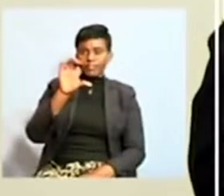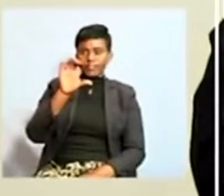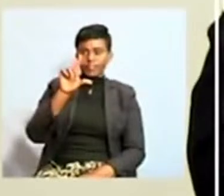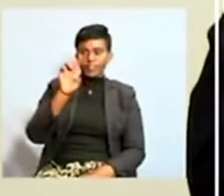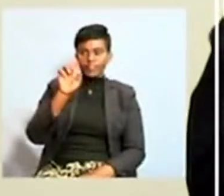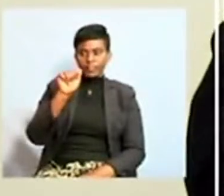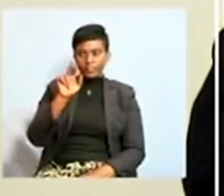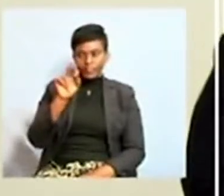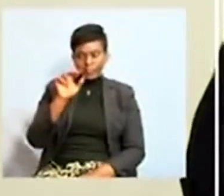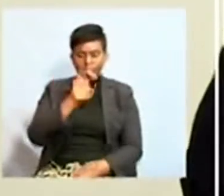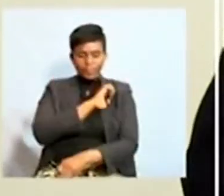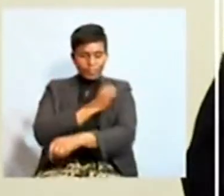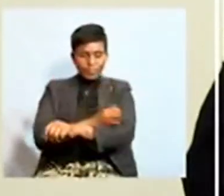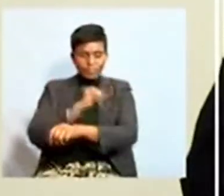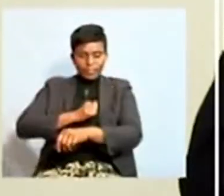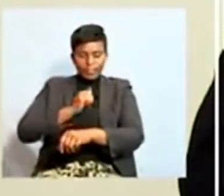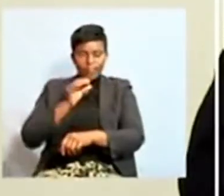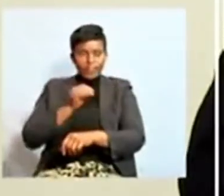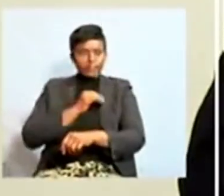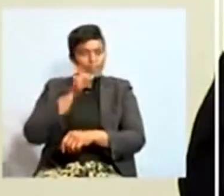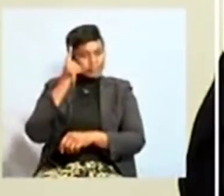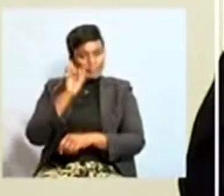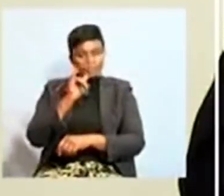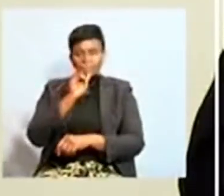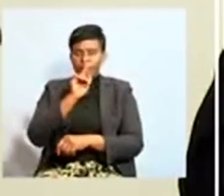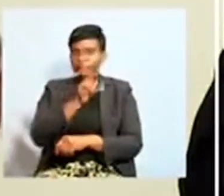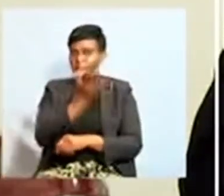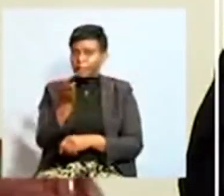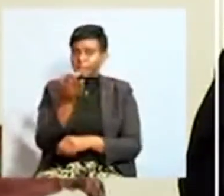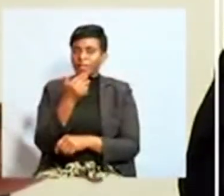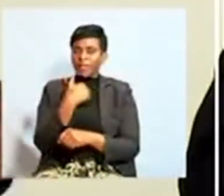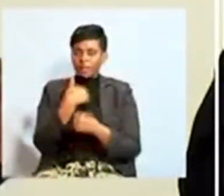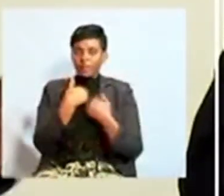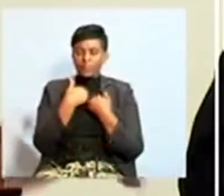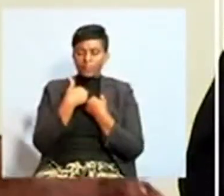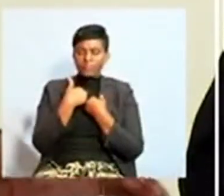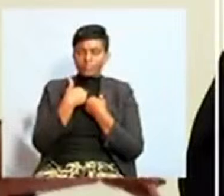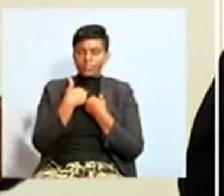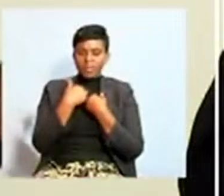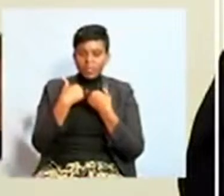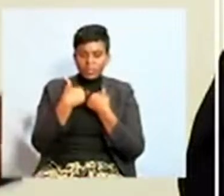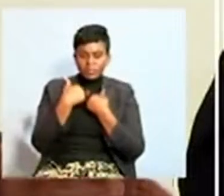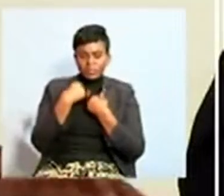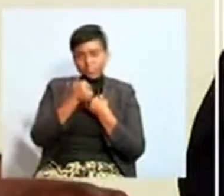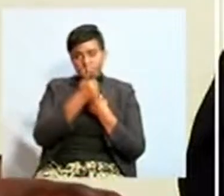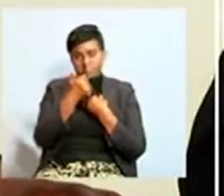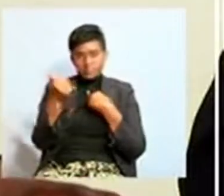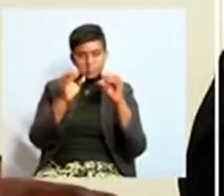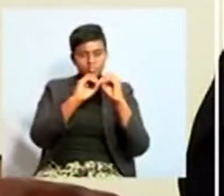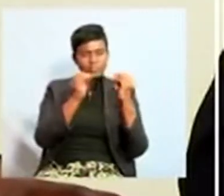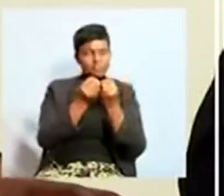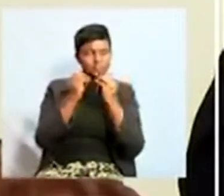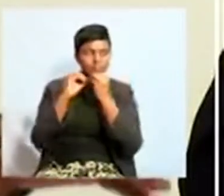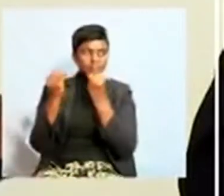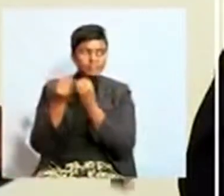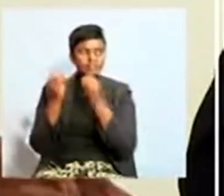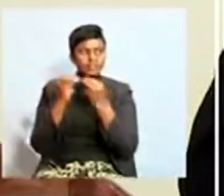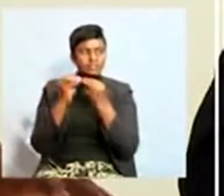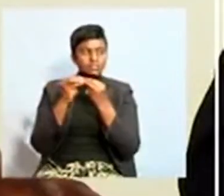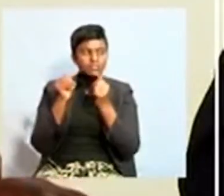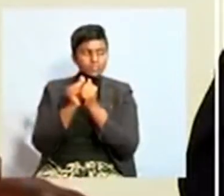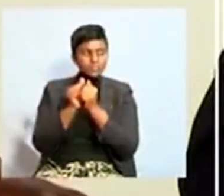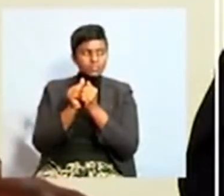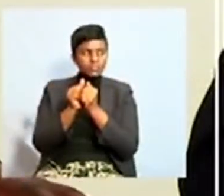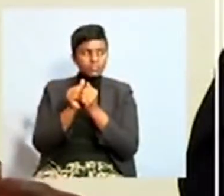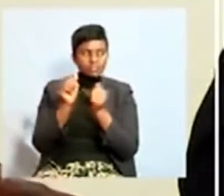our understanding is that there are other organizations with